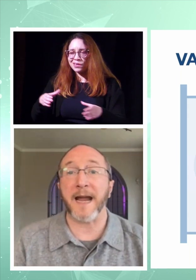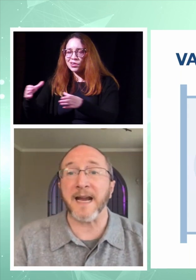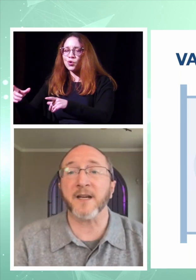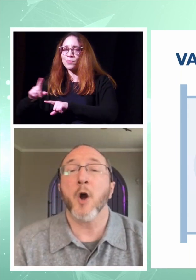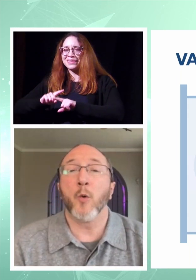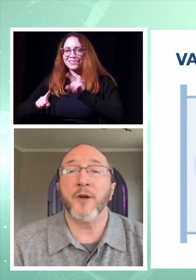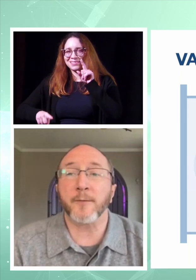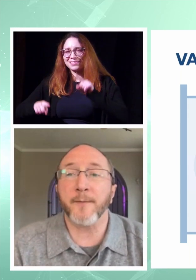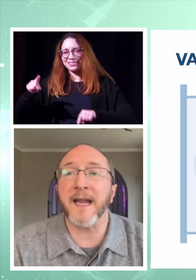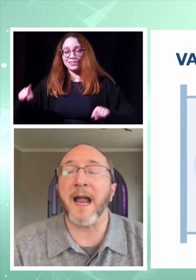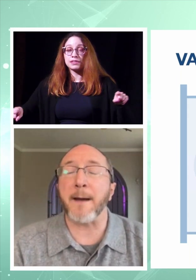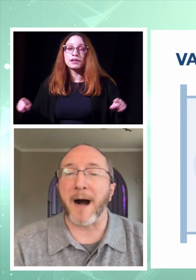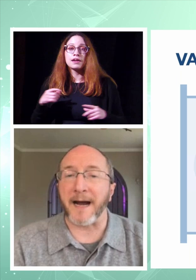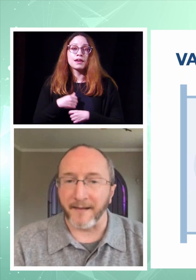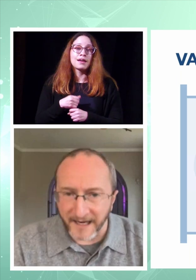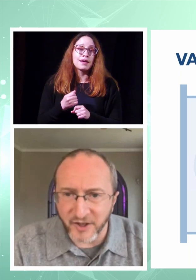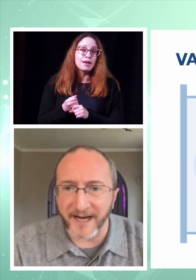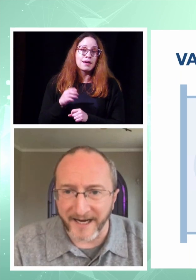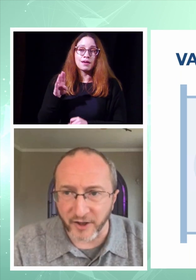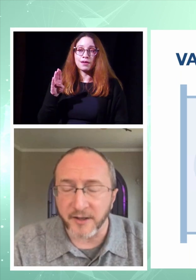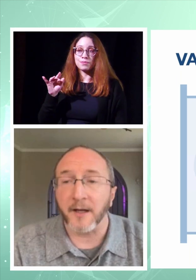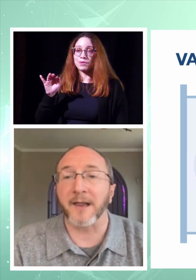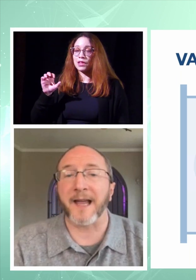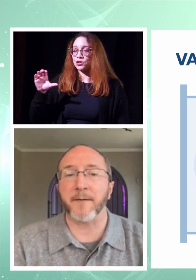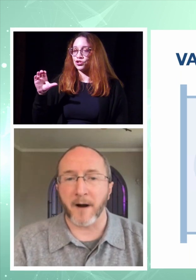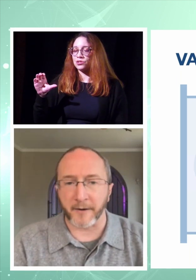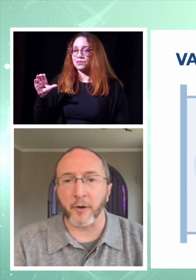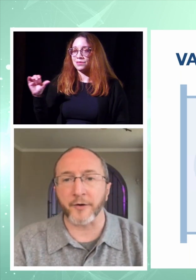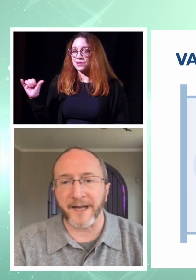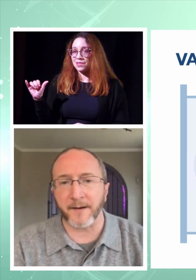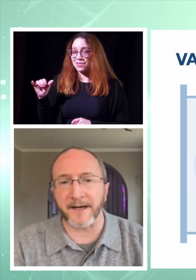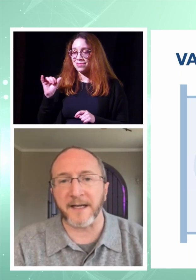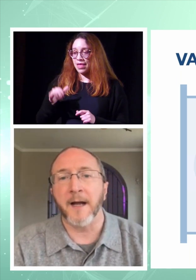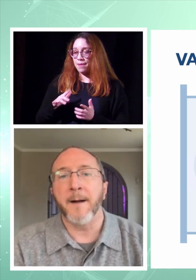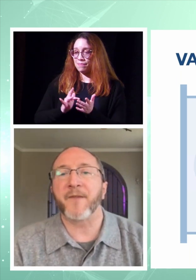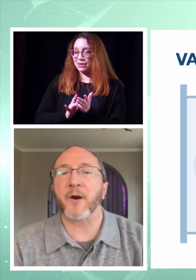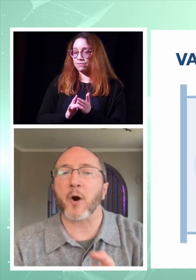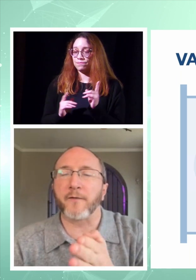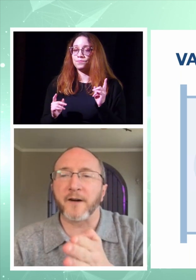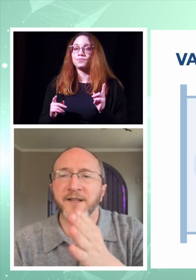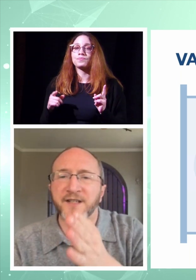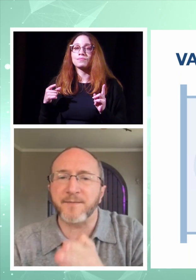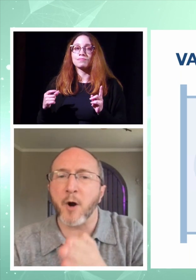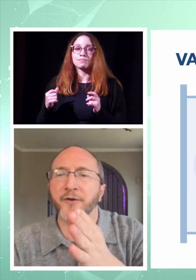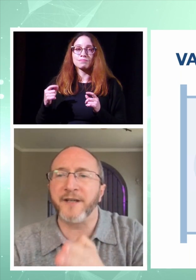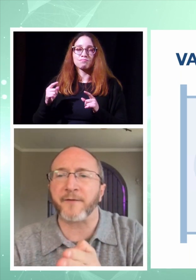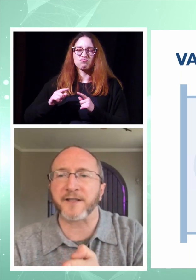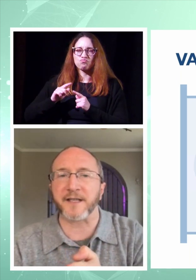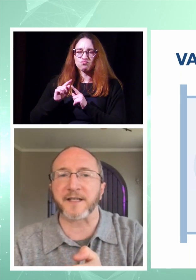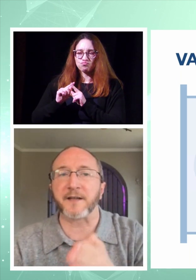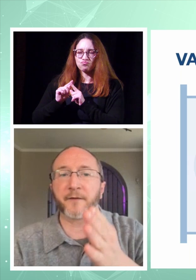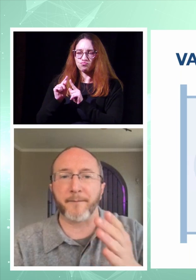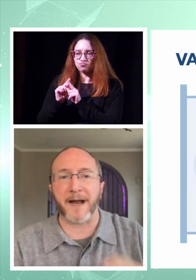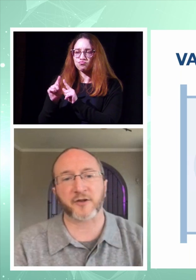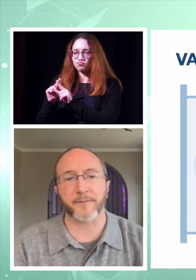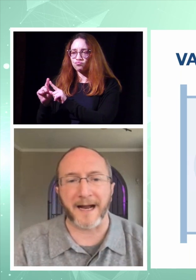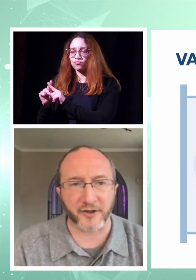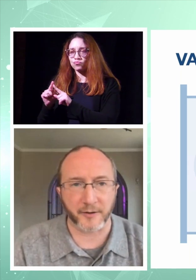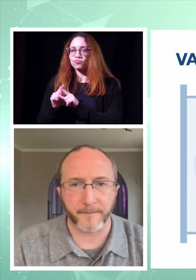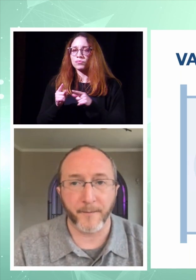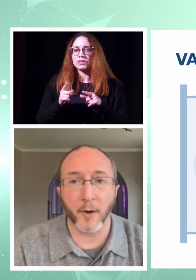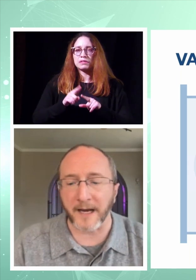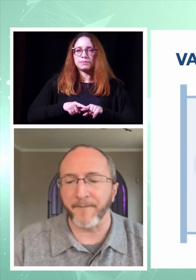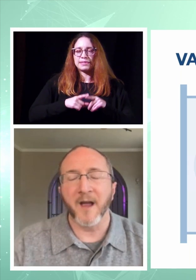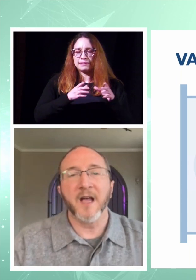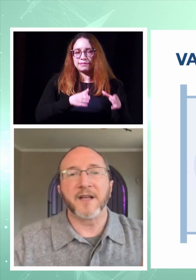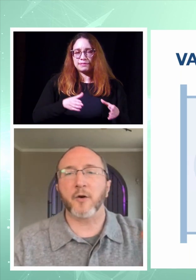different. And when you're making a biologic agent like a monoclonal antibody, there are very small differences from batch to